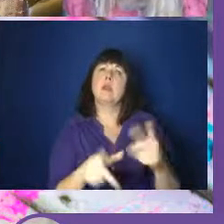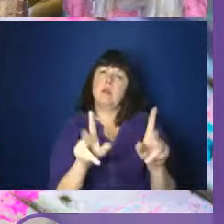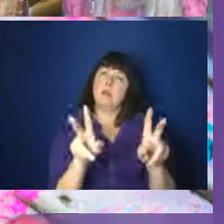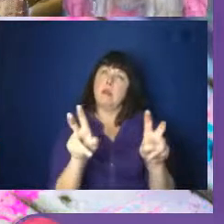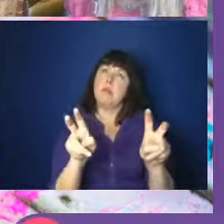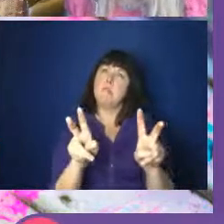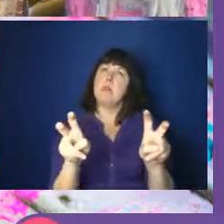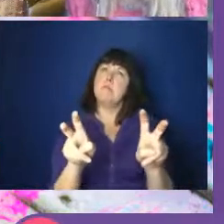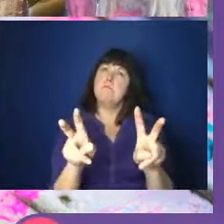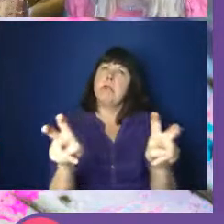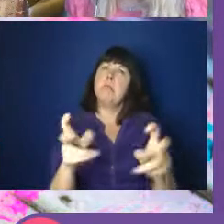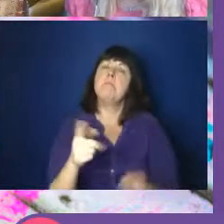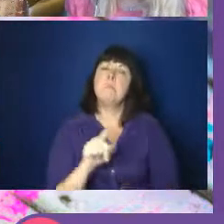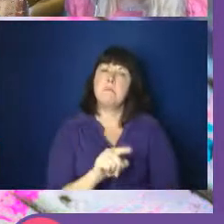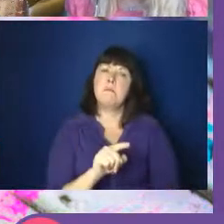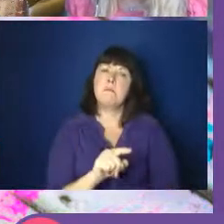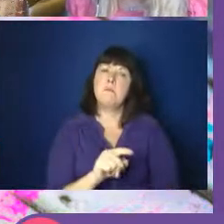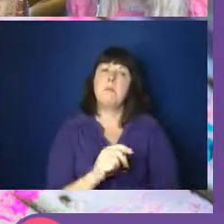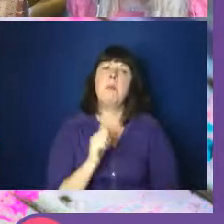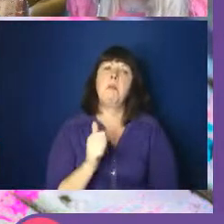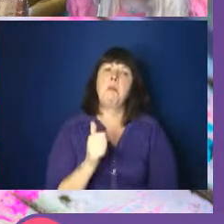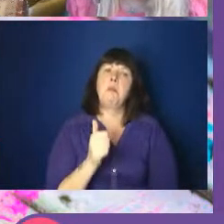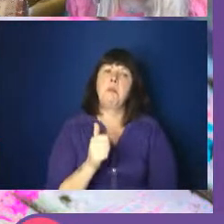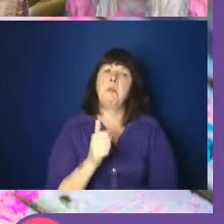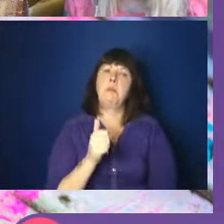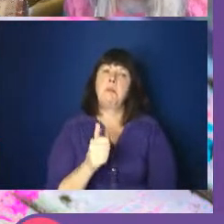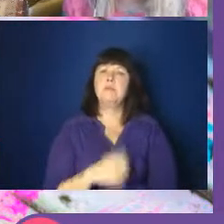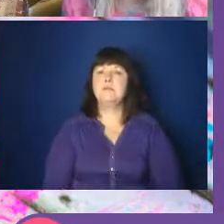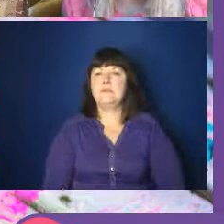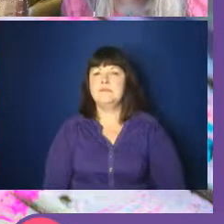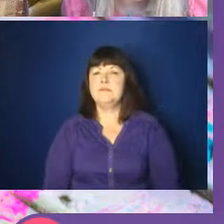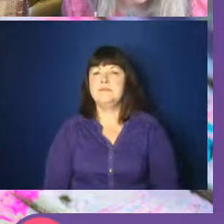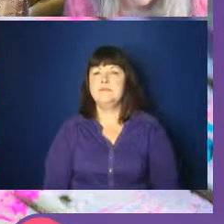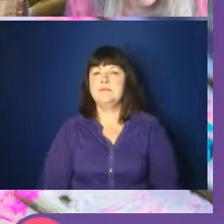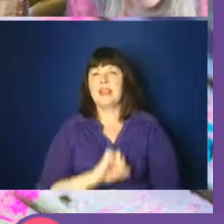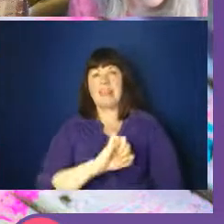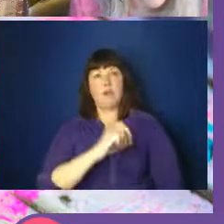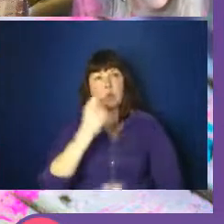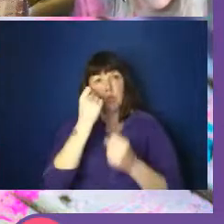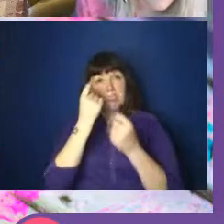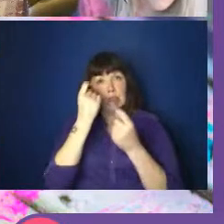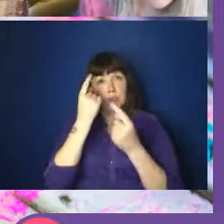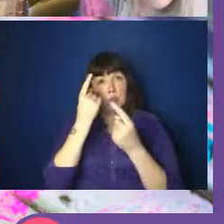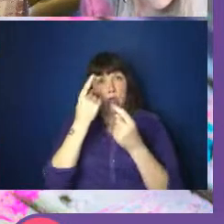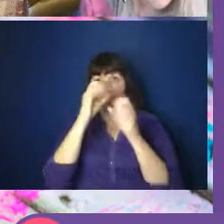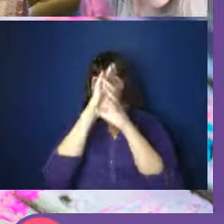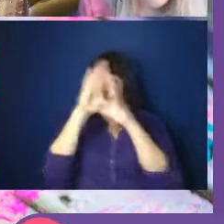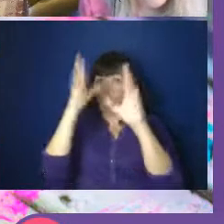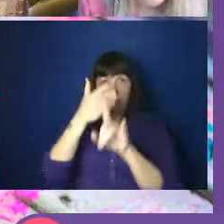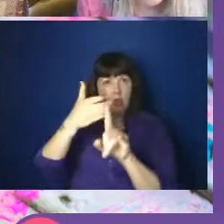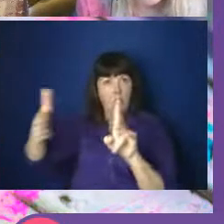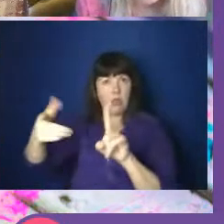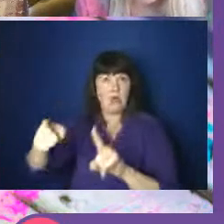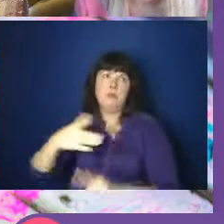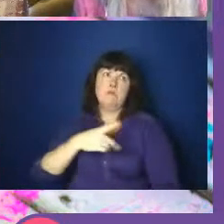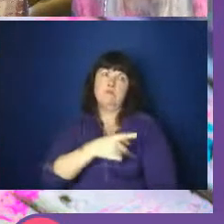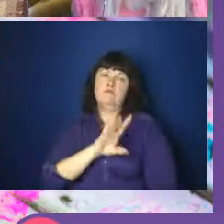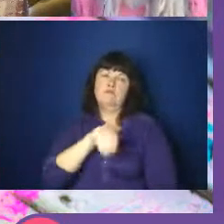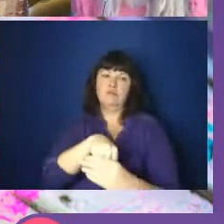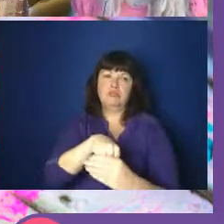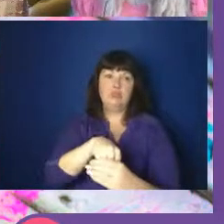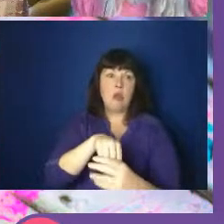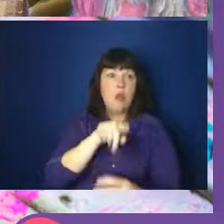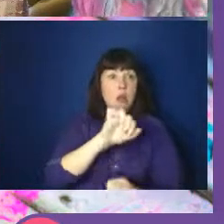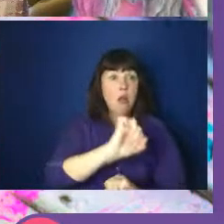he'd be great in a conceptual art gallery. He'd be all over that. Caroline, my daughter said my drawing was very scary.